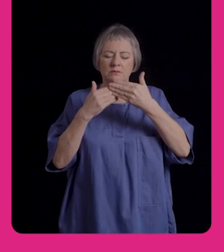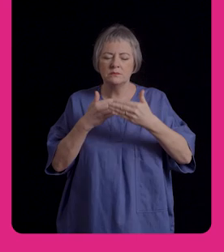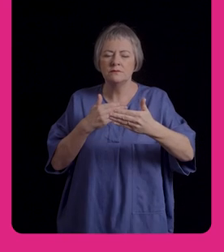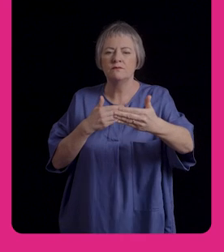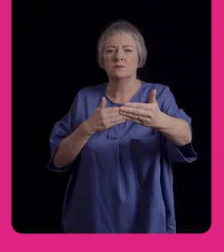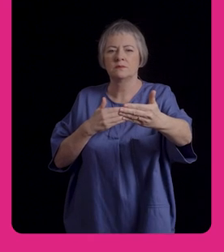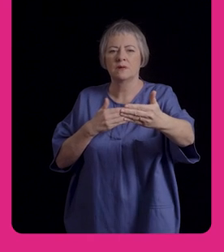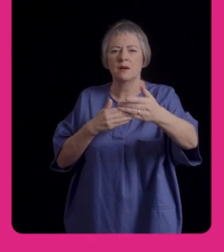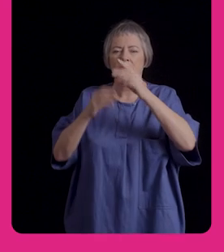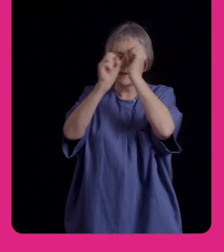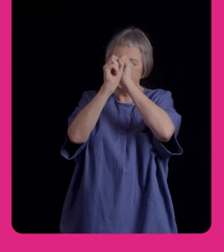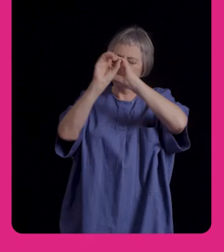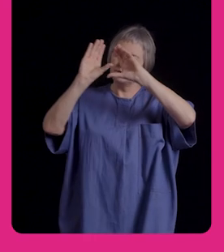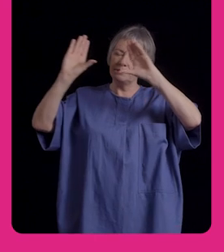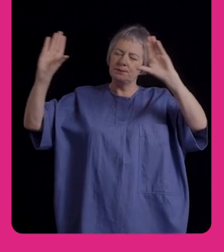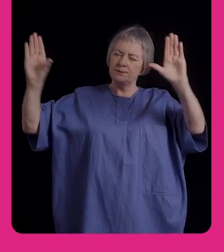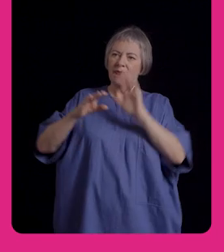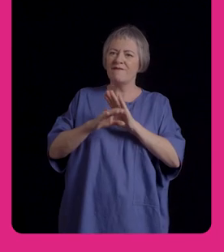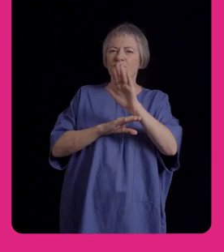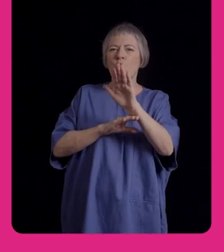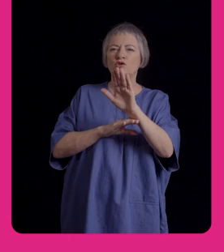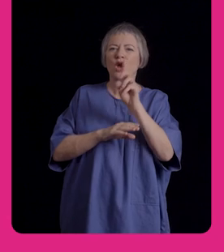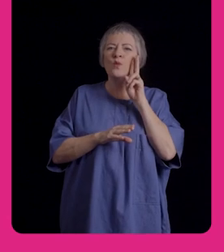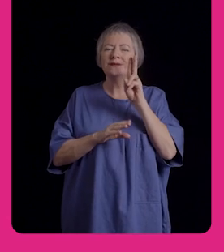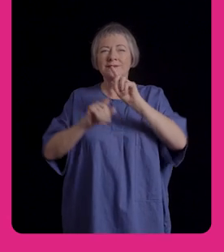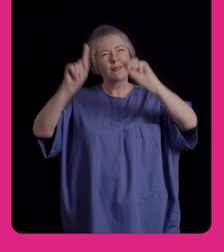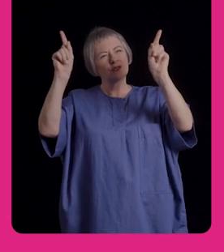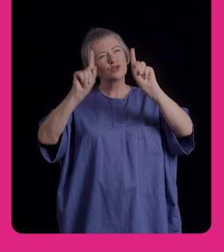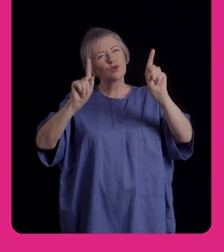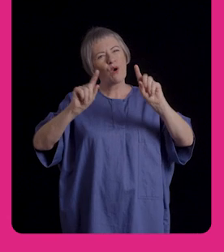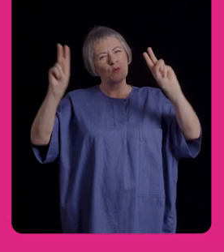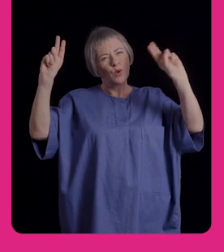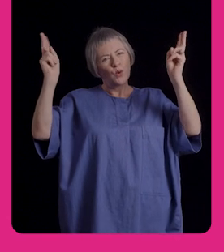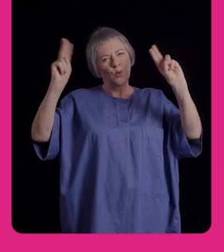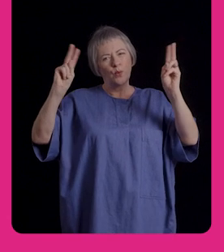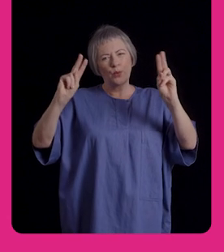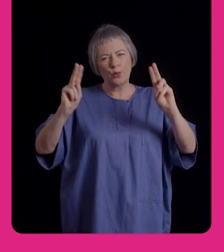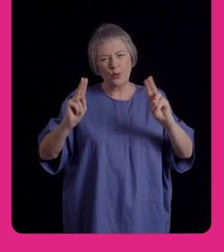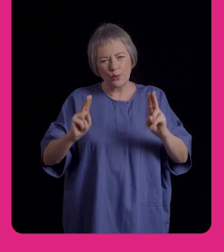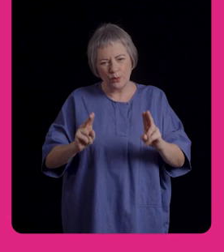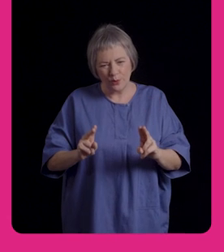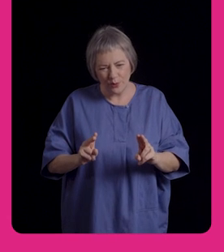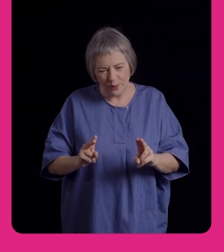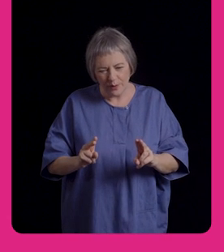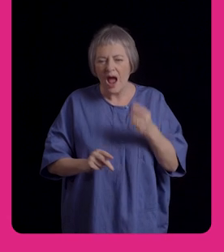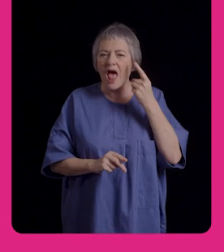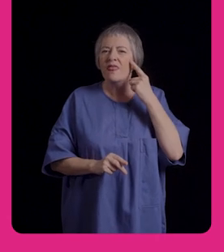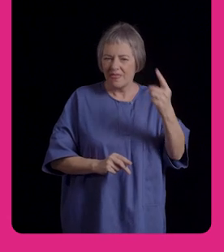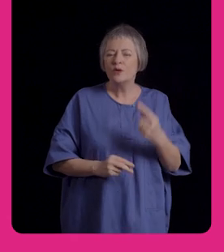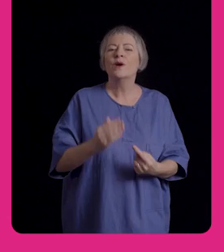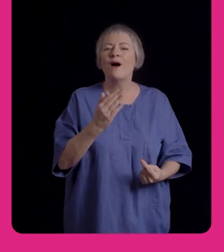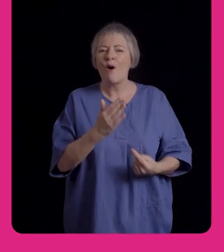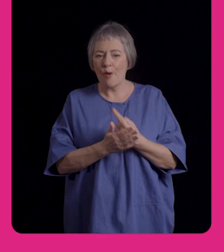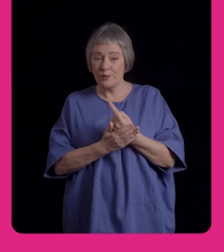further in. That's like a little vision of the future. Soon we're going to see all the storm like dying down, and I think you'll